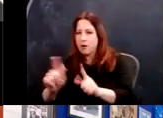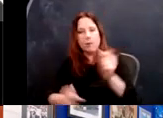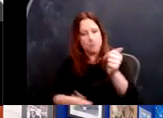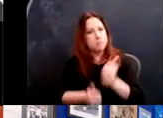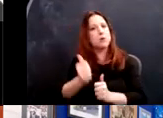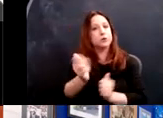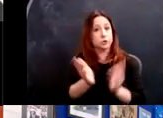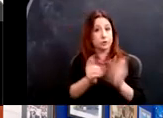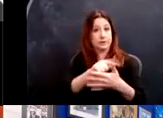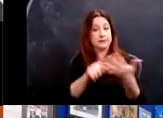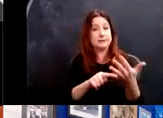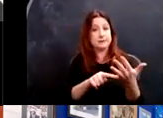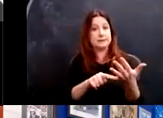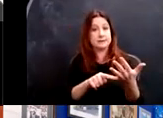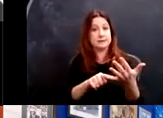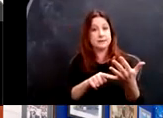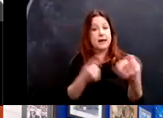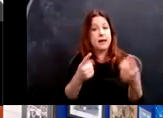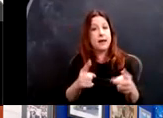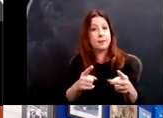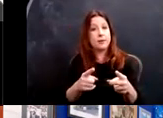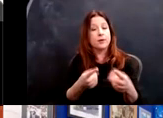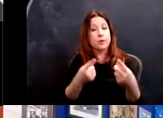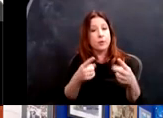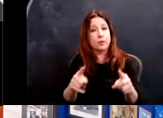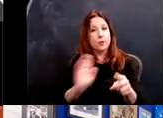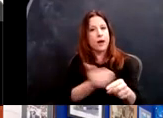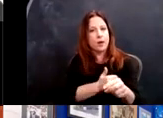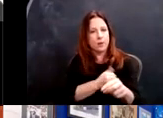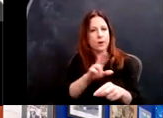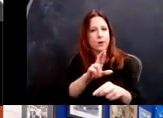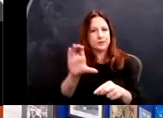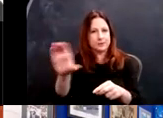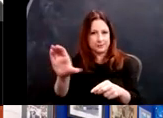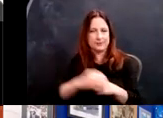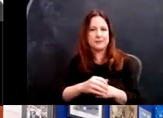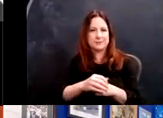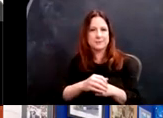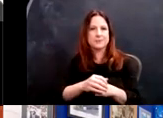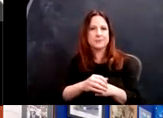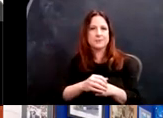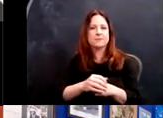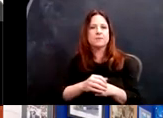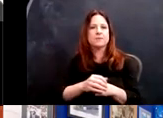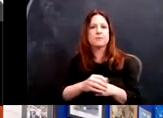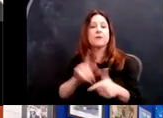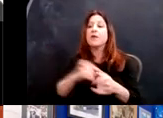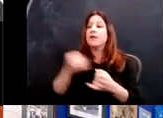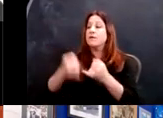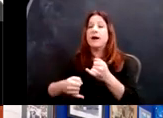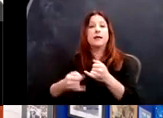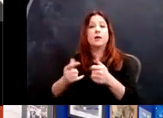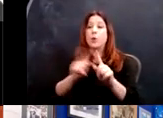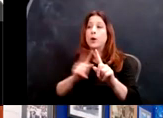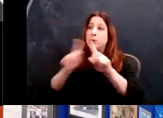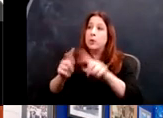majority, delivered in our network of recovery community centers. Finally, we all report to the board of directors. I